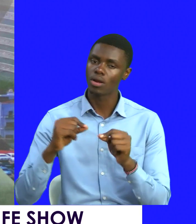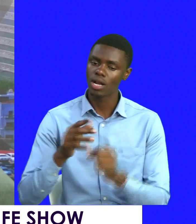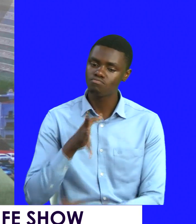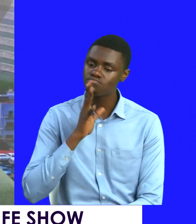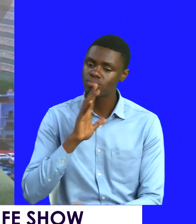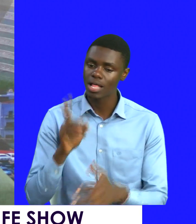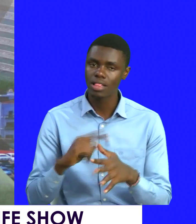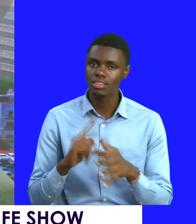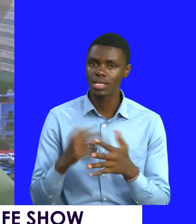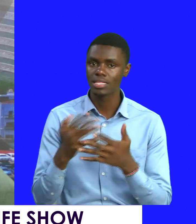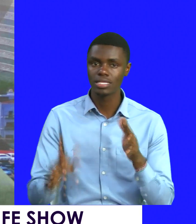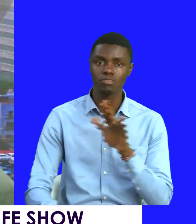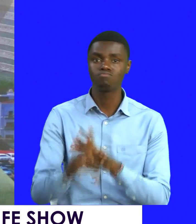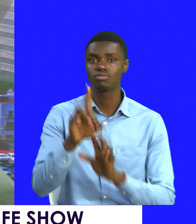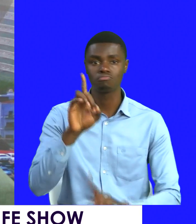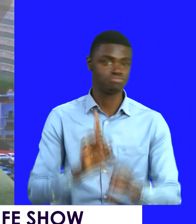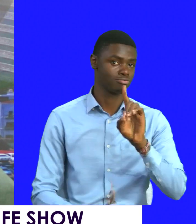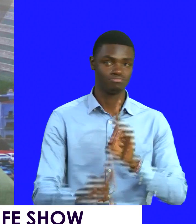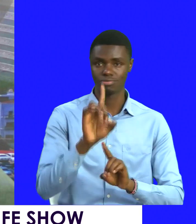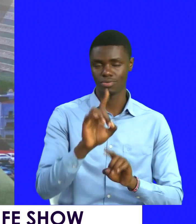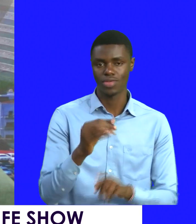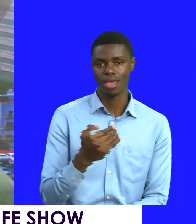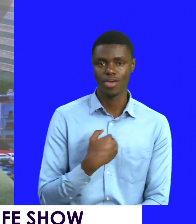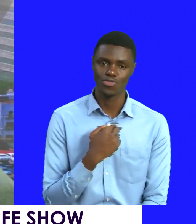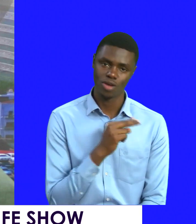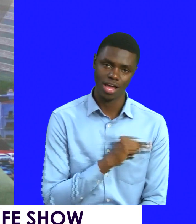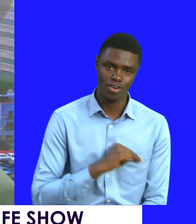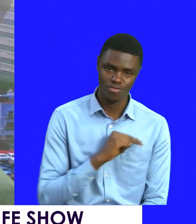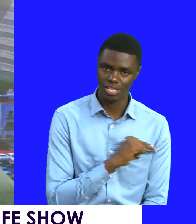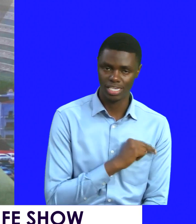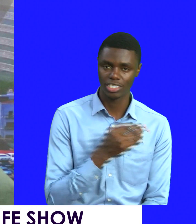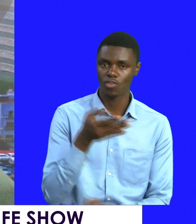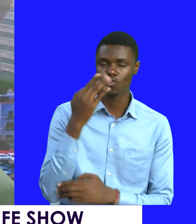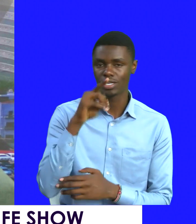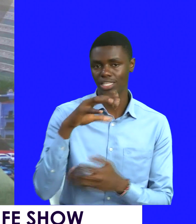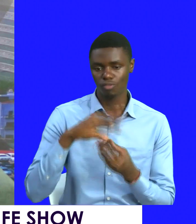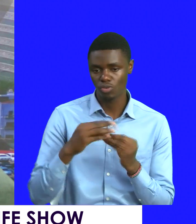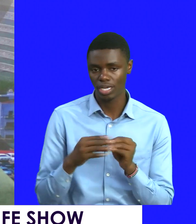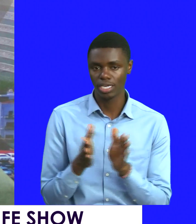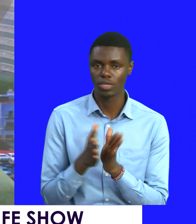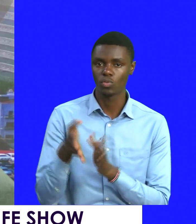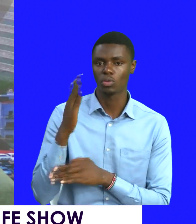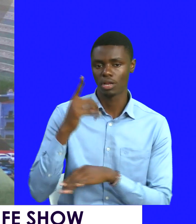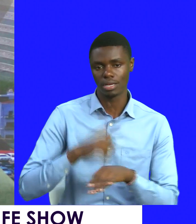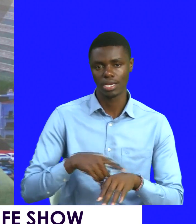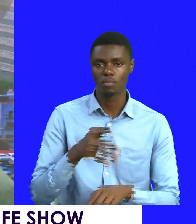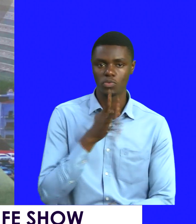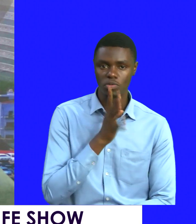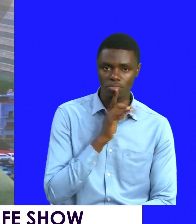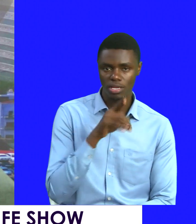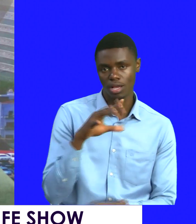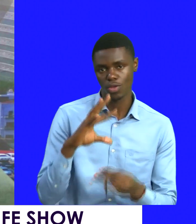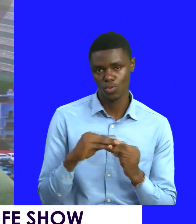into being. You have the nature of God. You co-create with God. When you speak, you